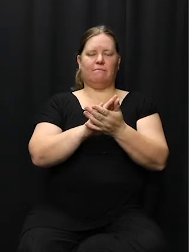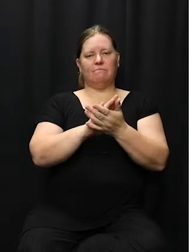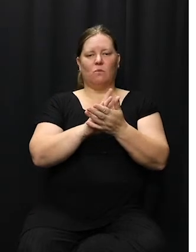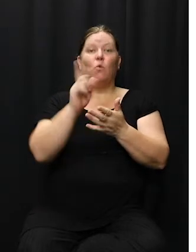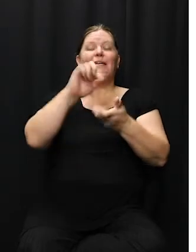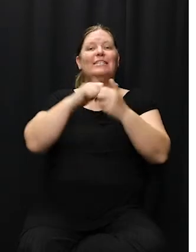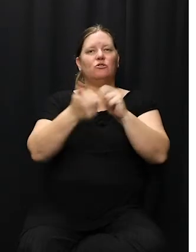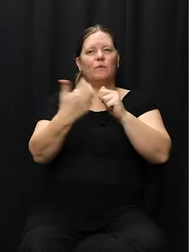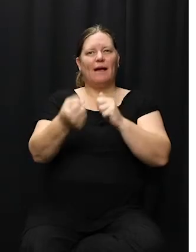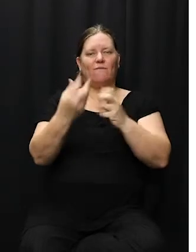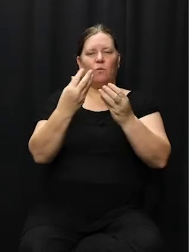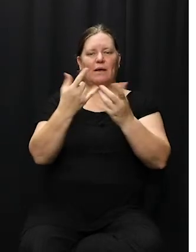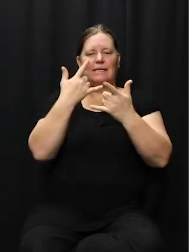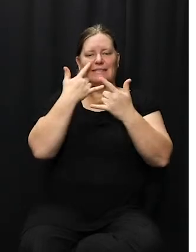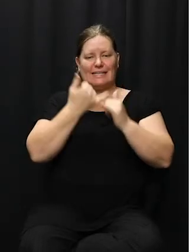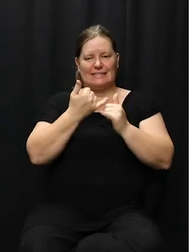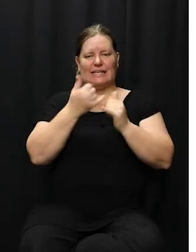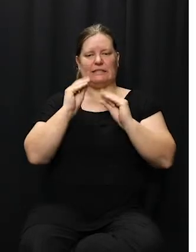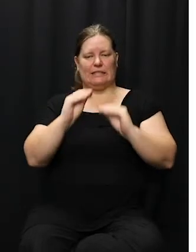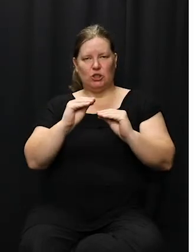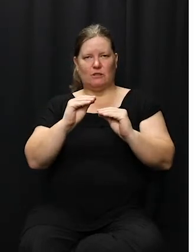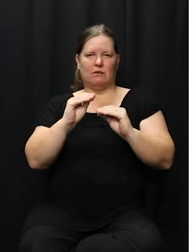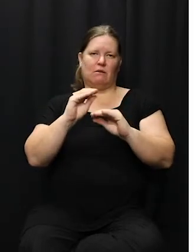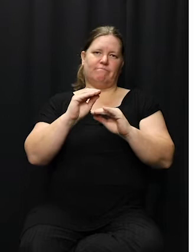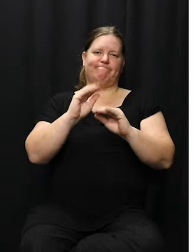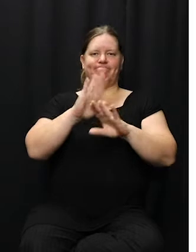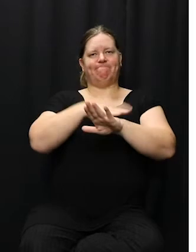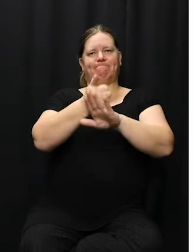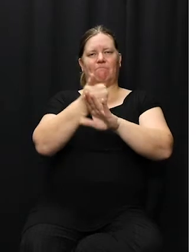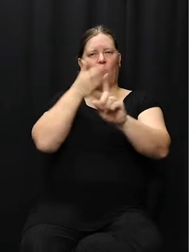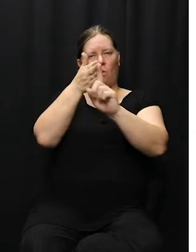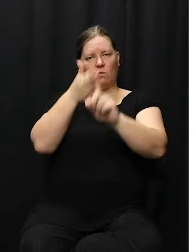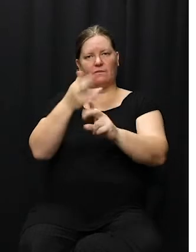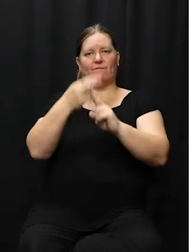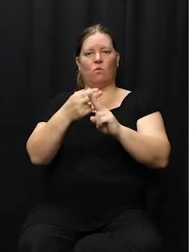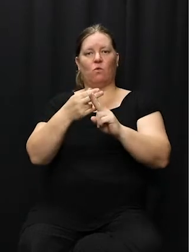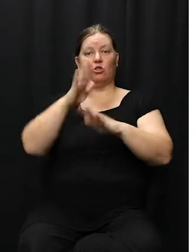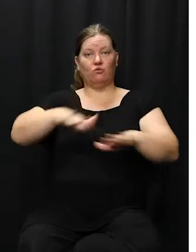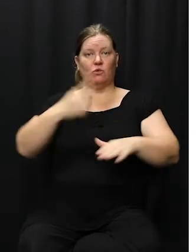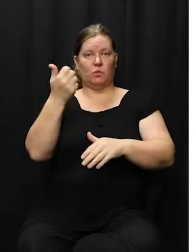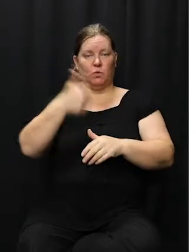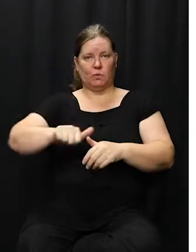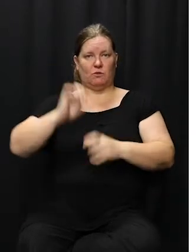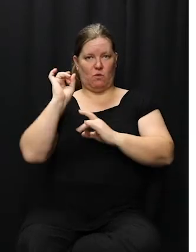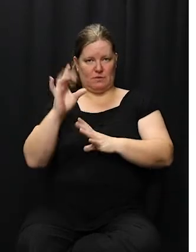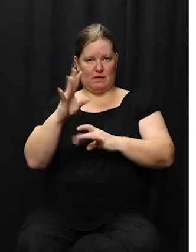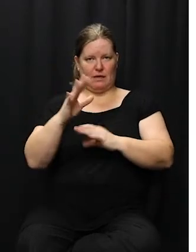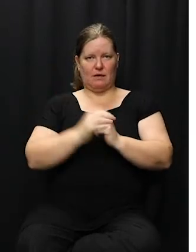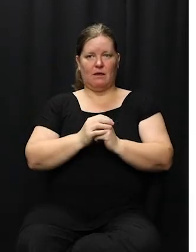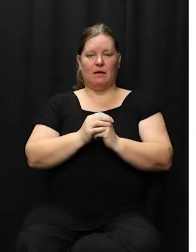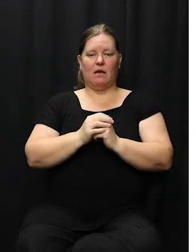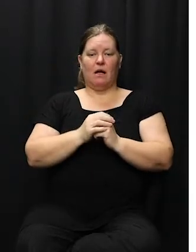going to focus on how we assess and teach, set up goals for children who use